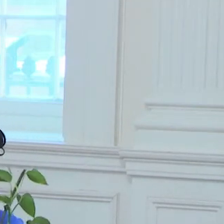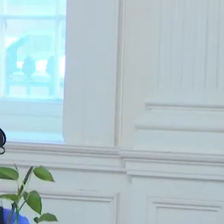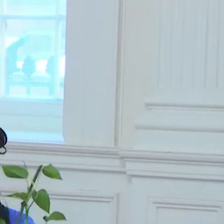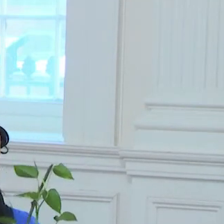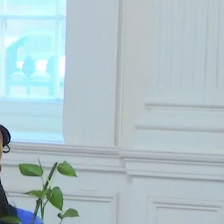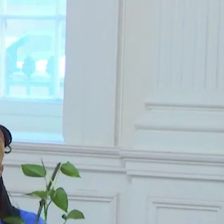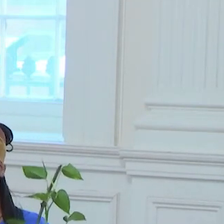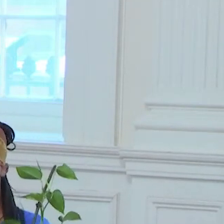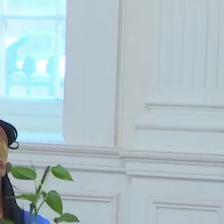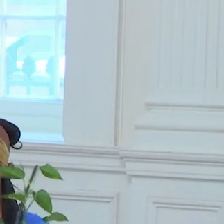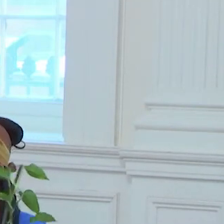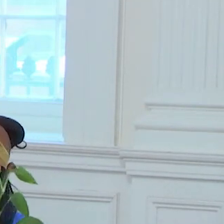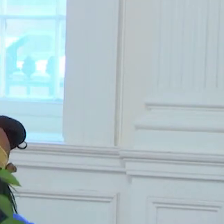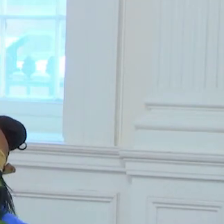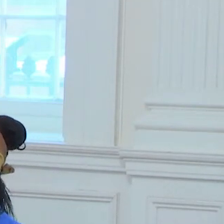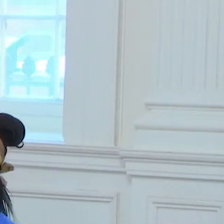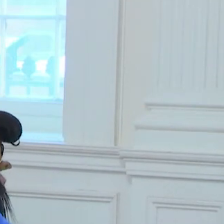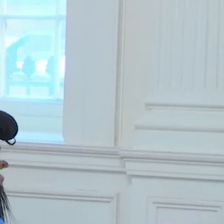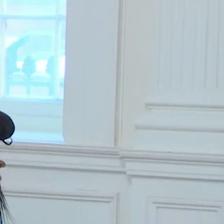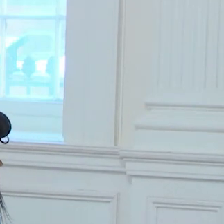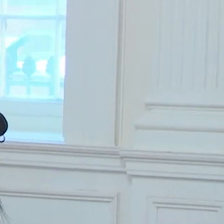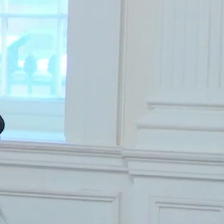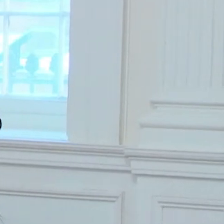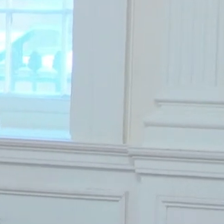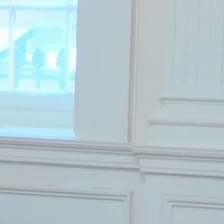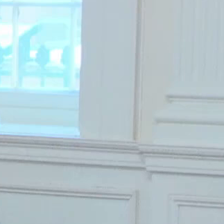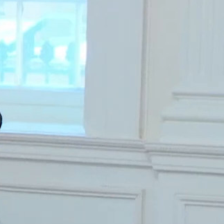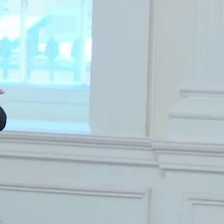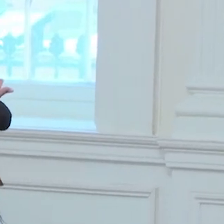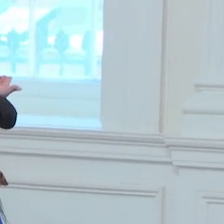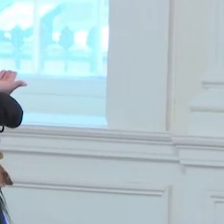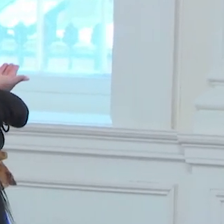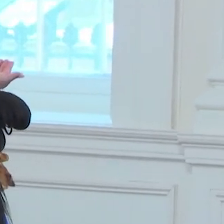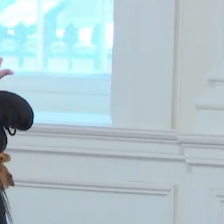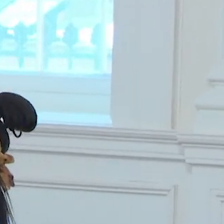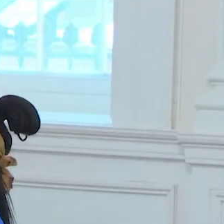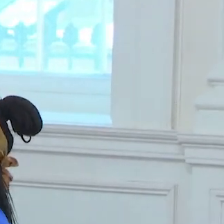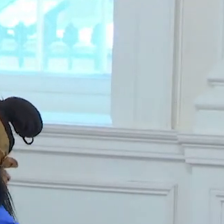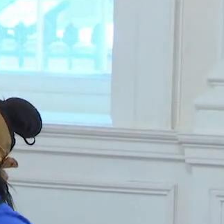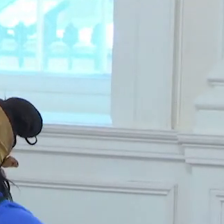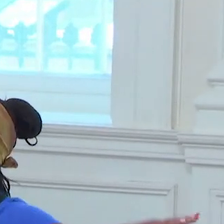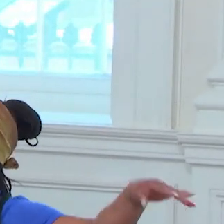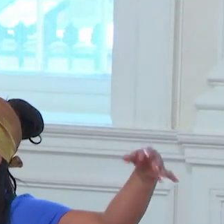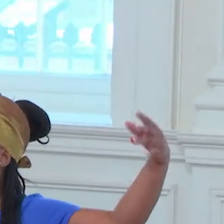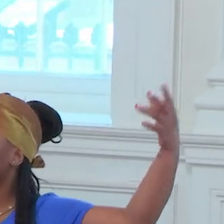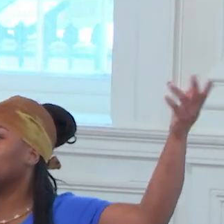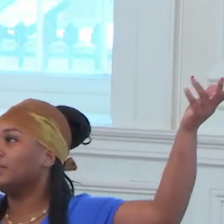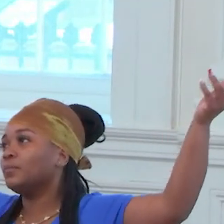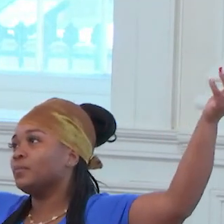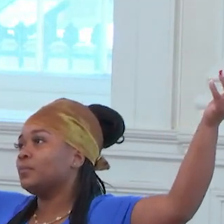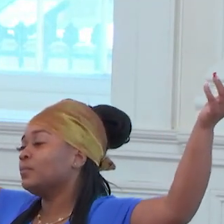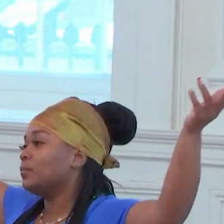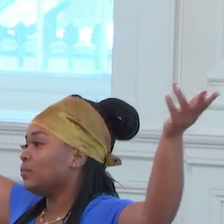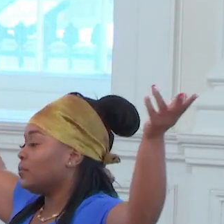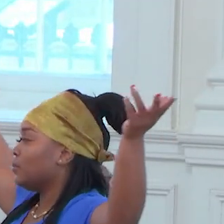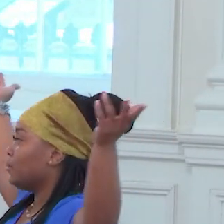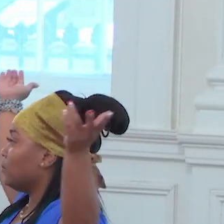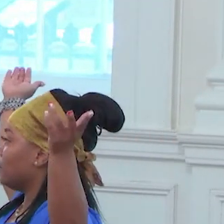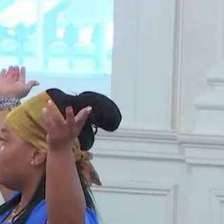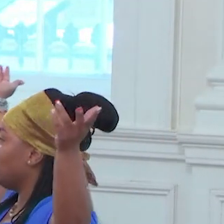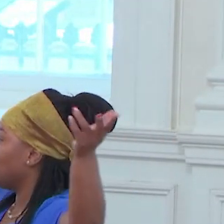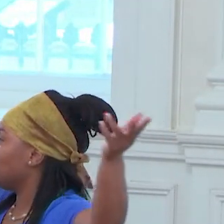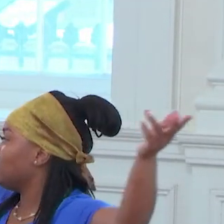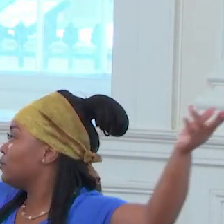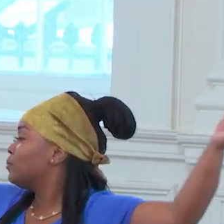here. Libation includes a plant and water. The